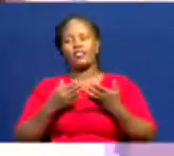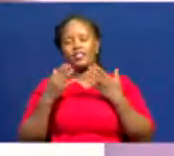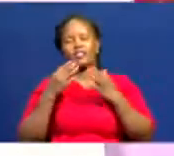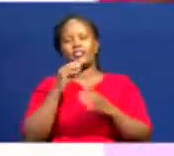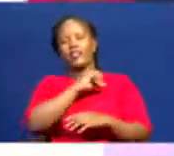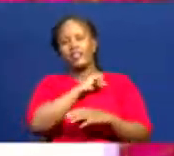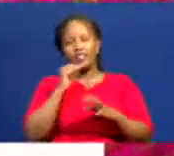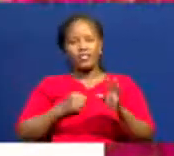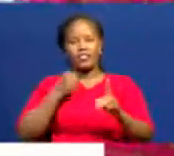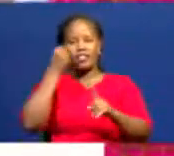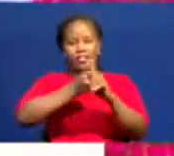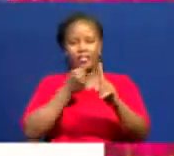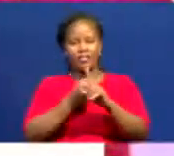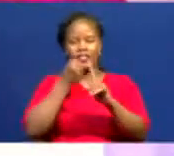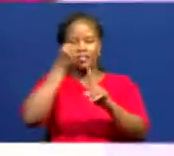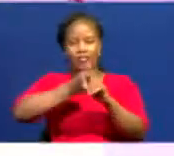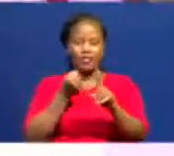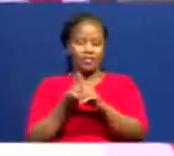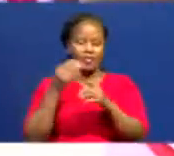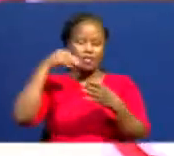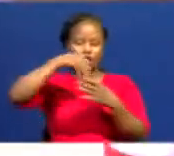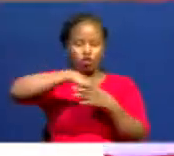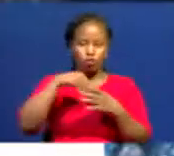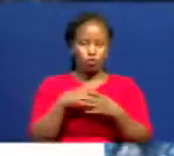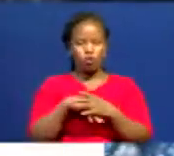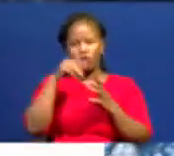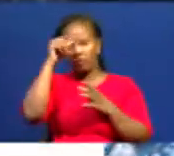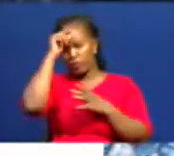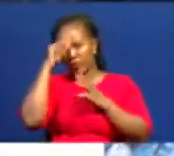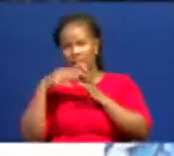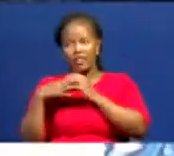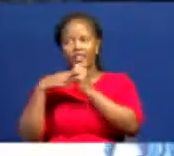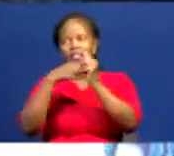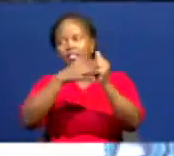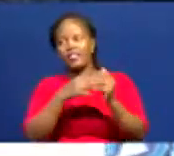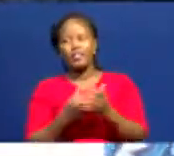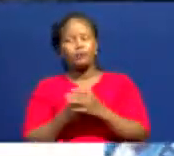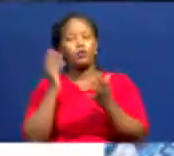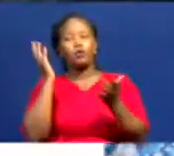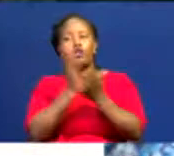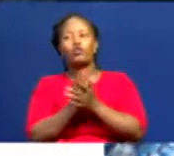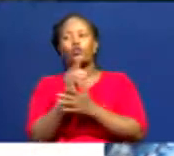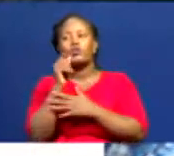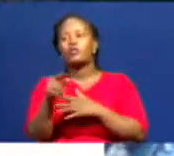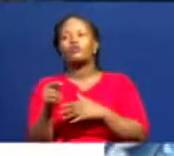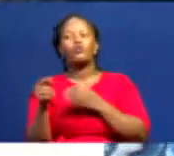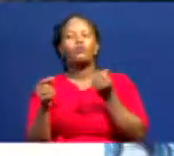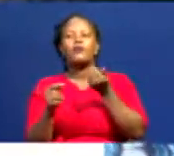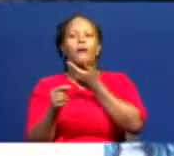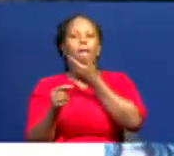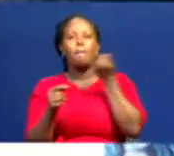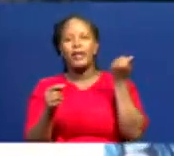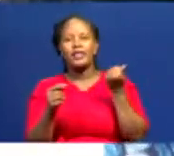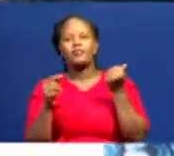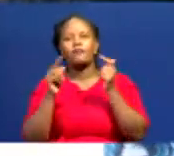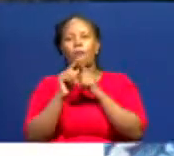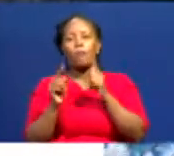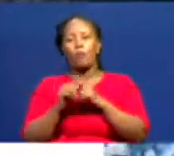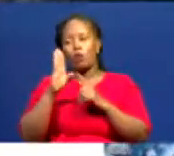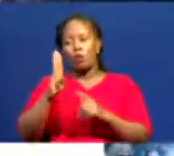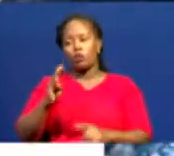for greater inclusion of women in governance. It's going to get better, and the two-thirds, actually the bill is